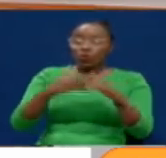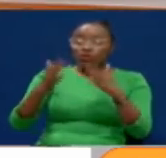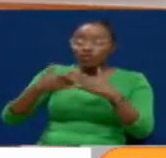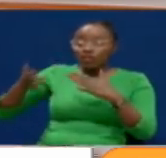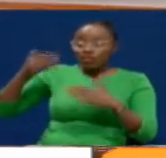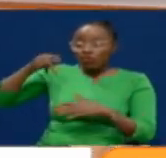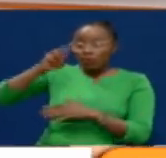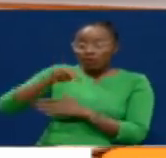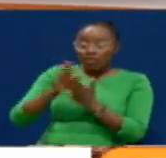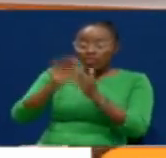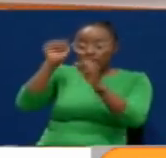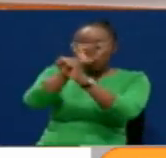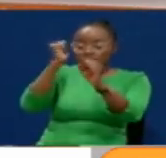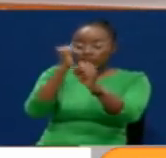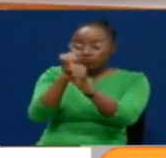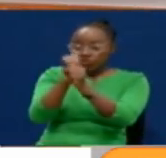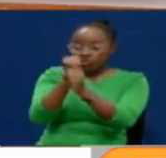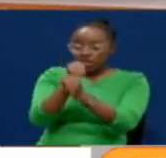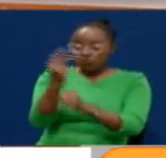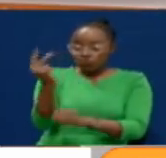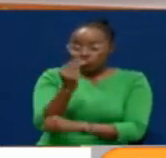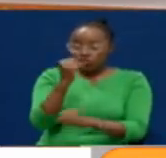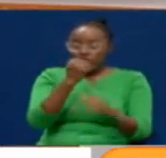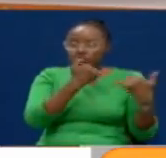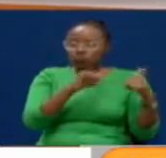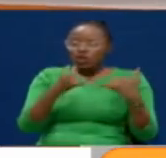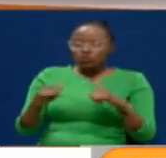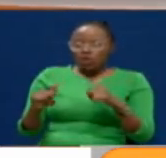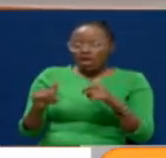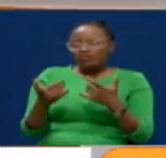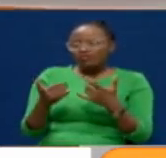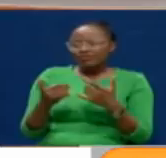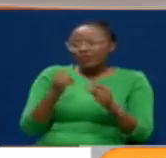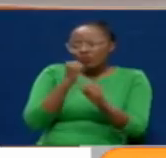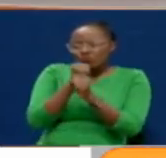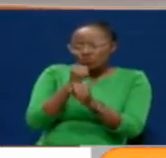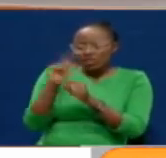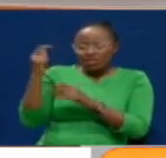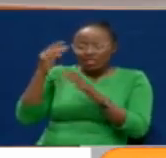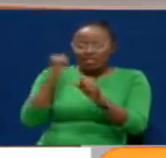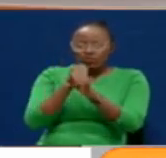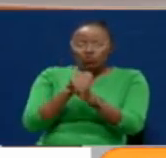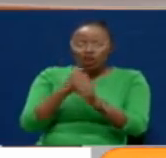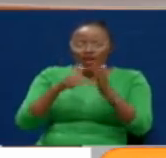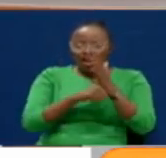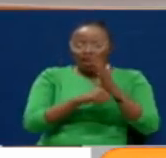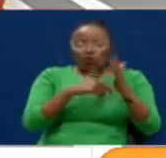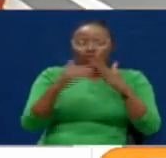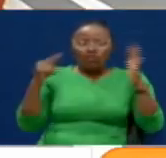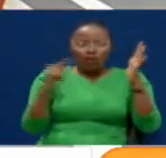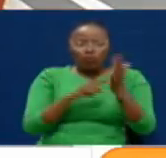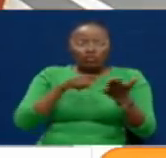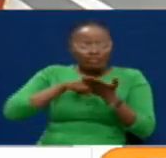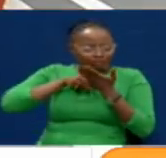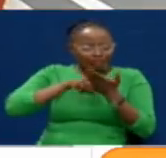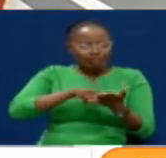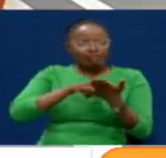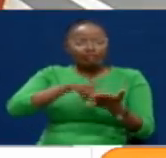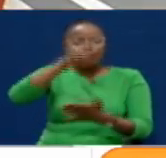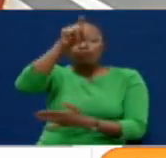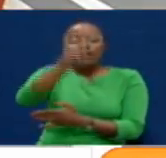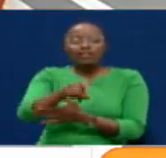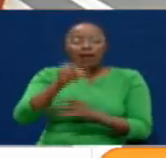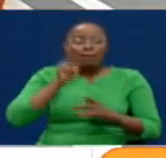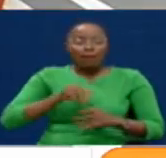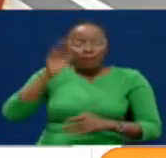minister and the president have done is to try to get the people of Kenya to work hard. And that is the point, actually, you should insist on, that the people should